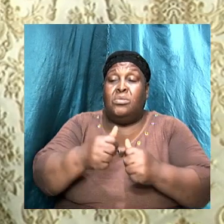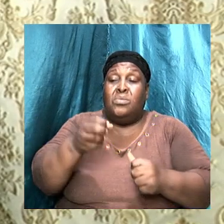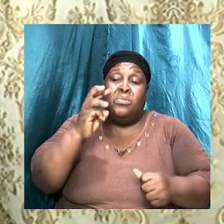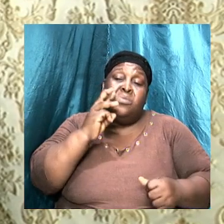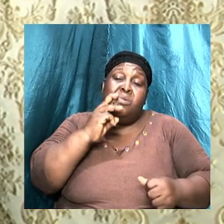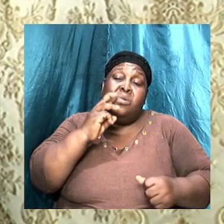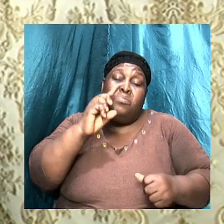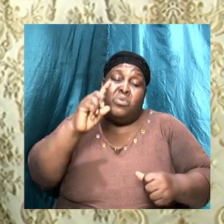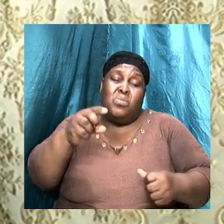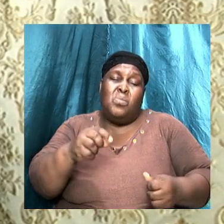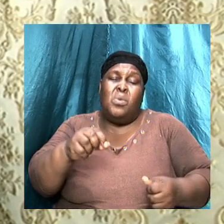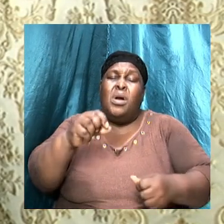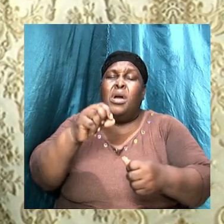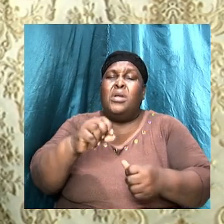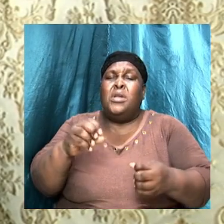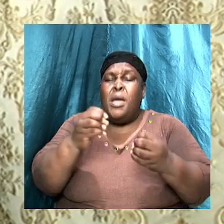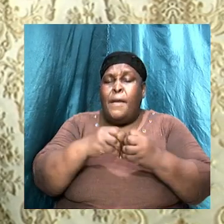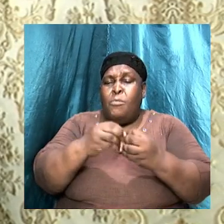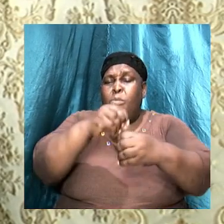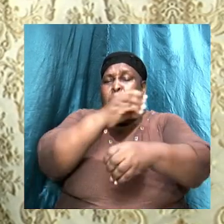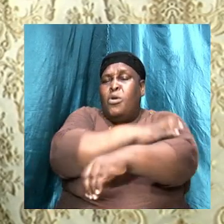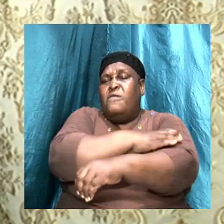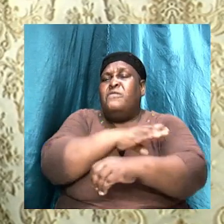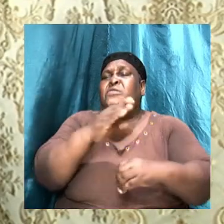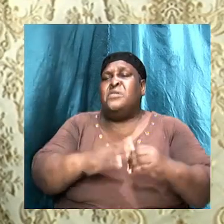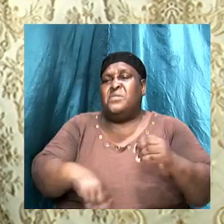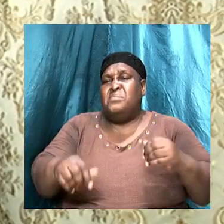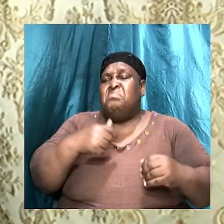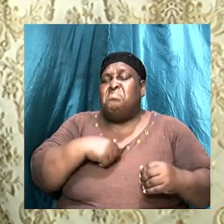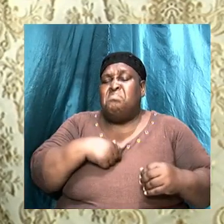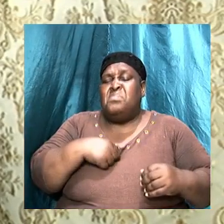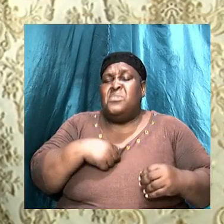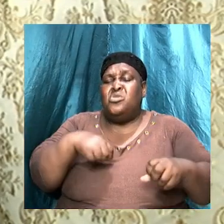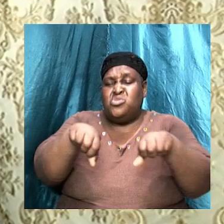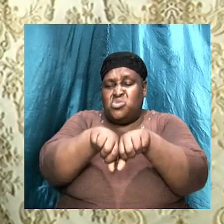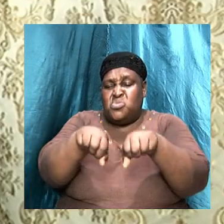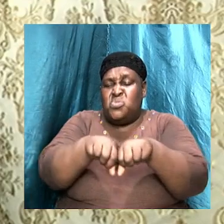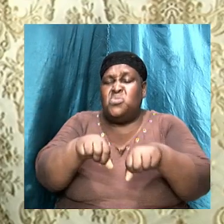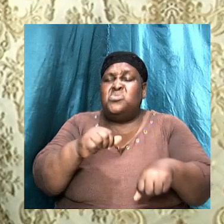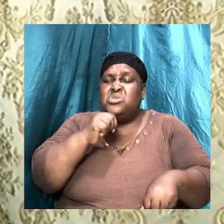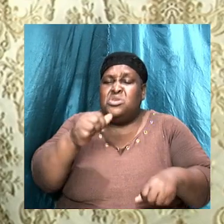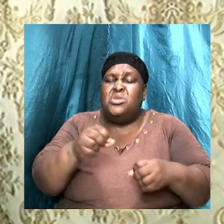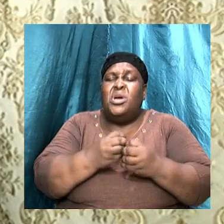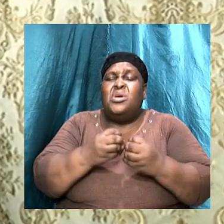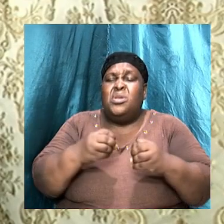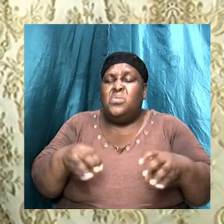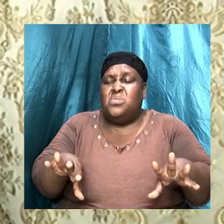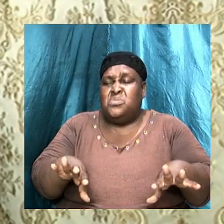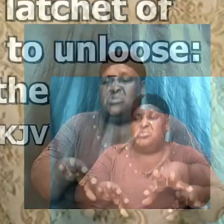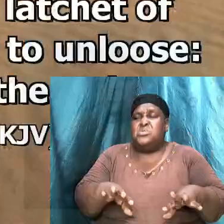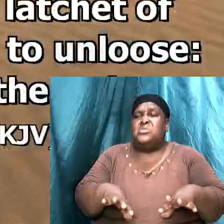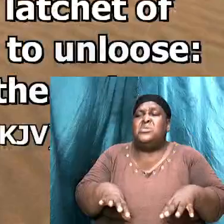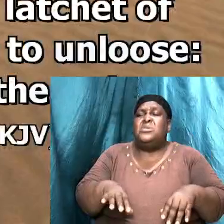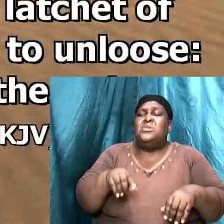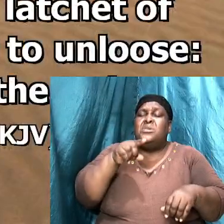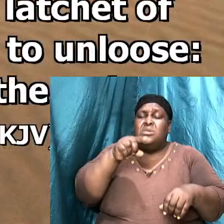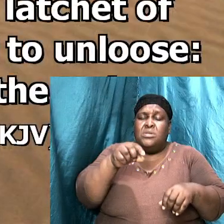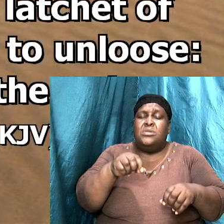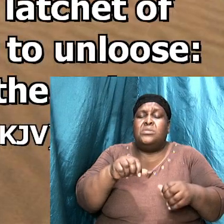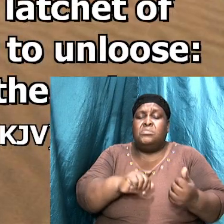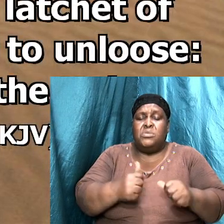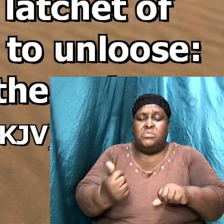than I will come. The straps of whose sandals I am not worthy to untie. He will baptize